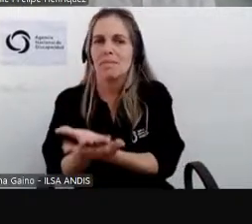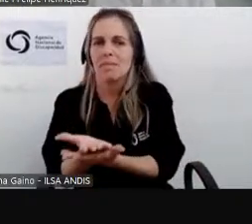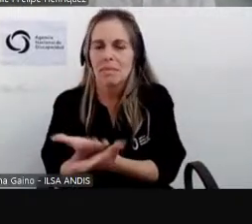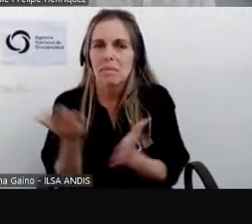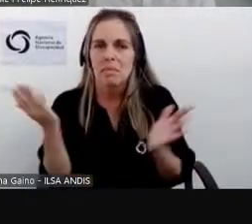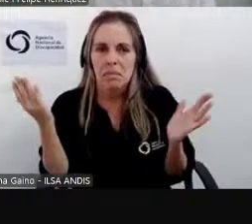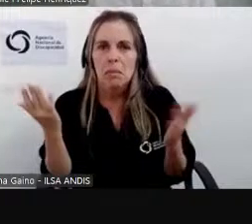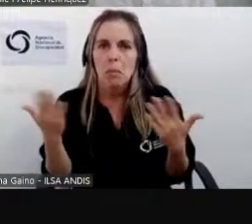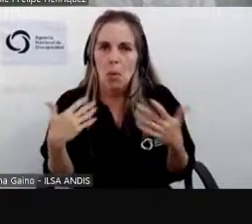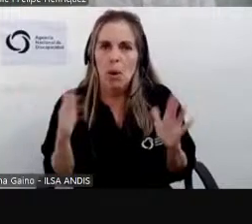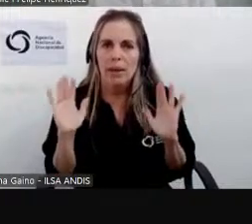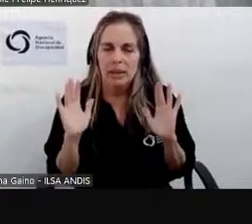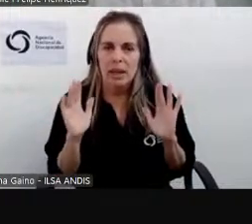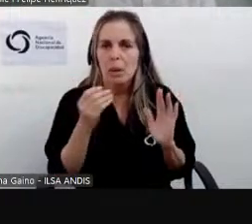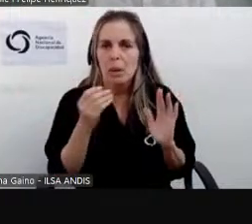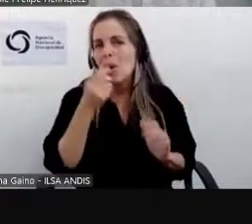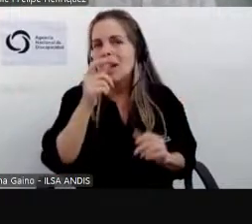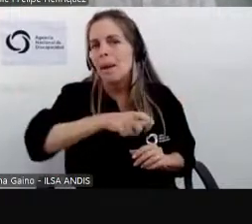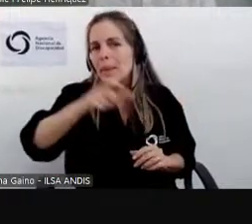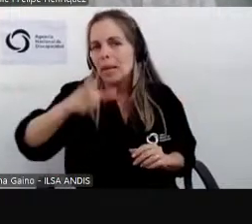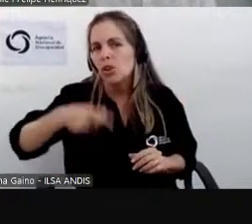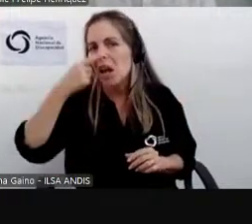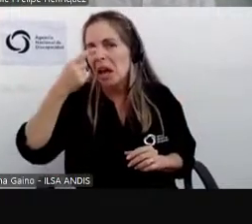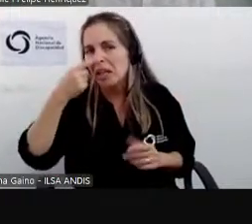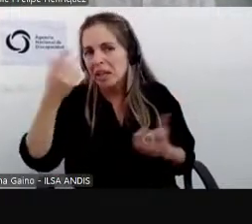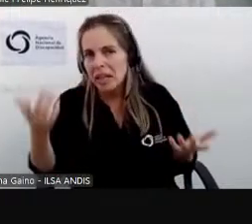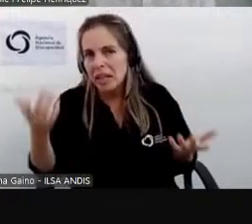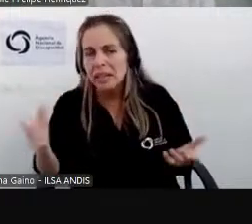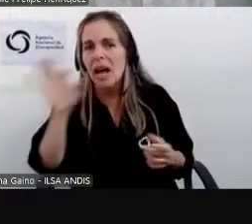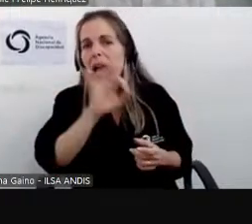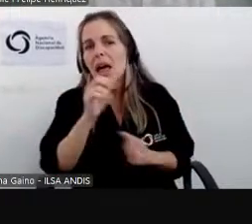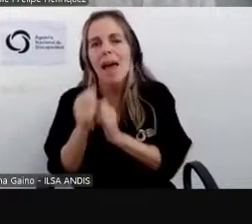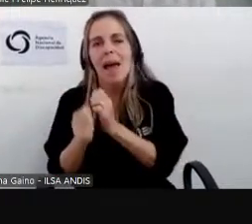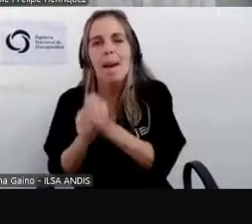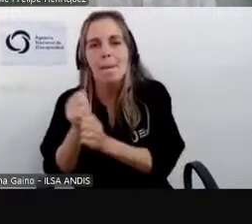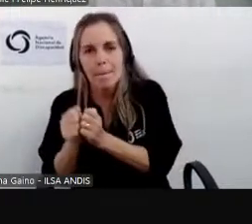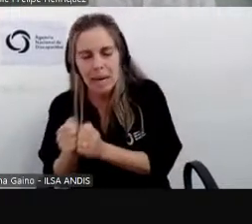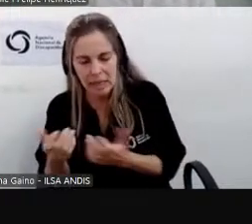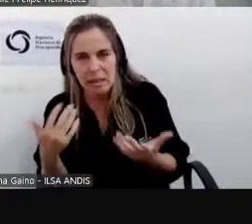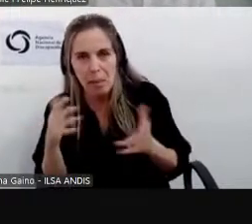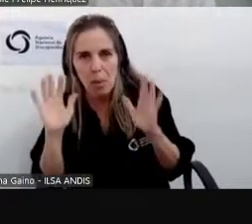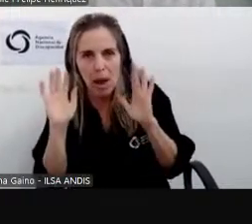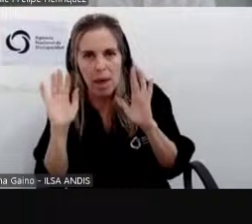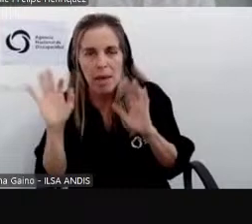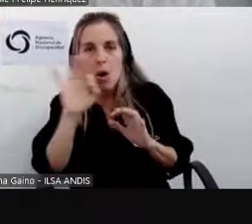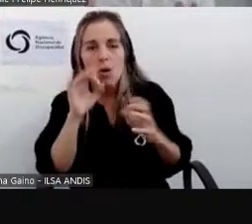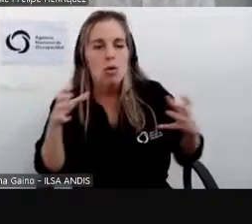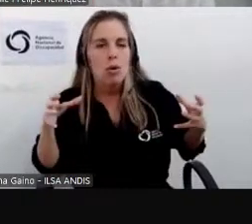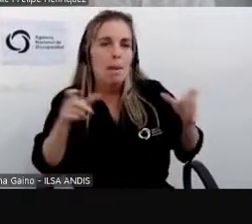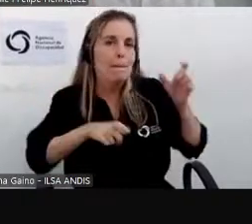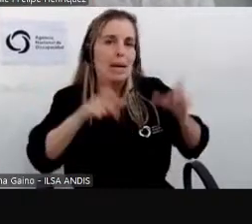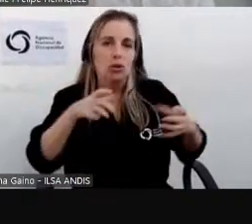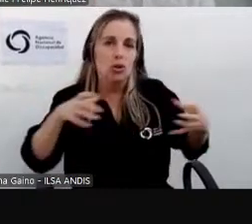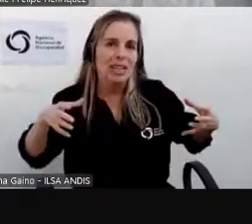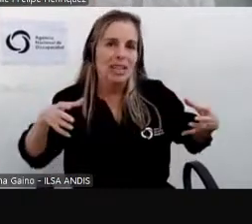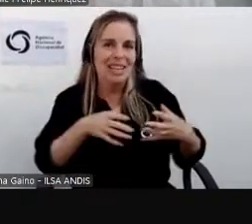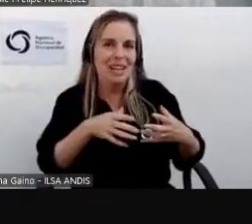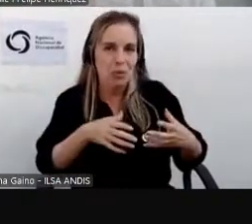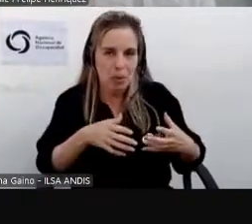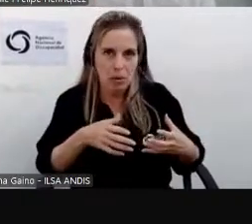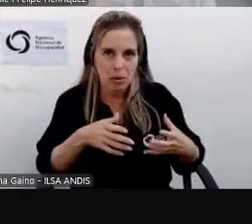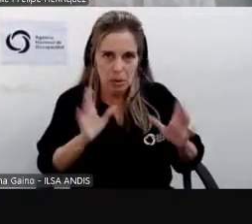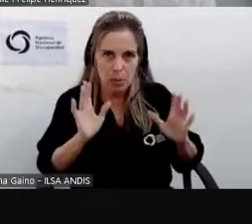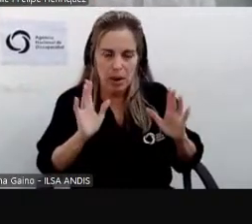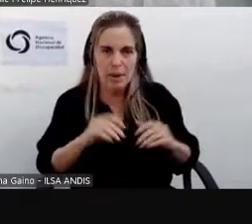can submit a case? Any interested party, whether a legal person or